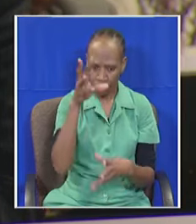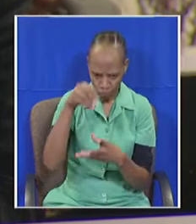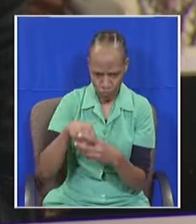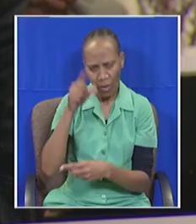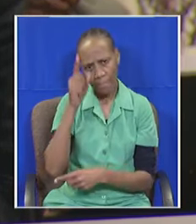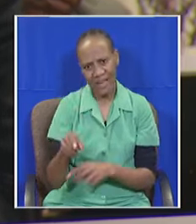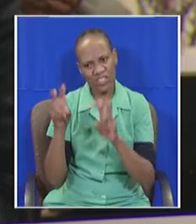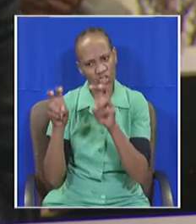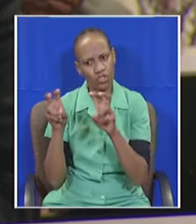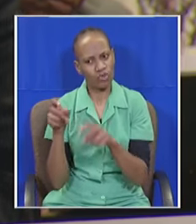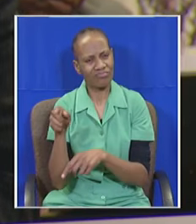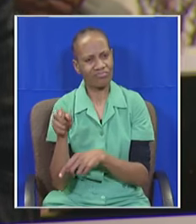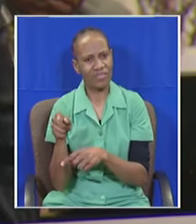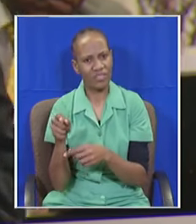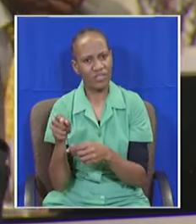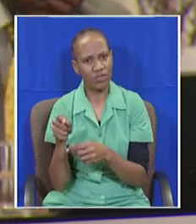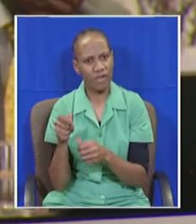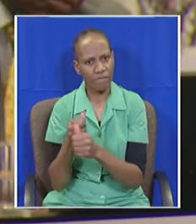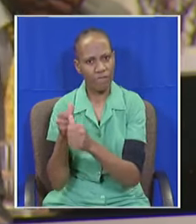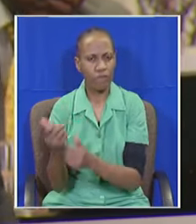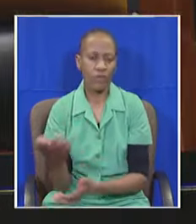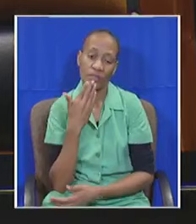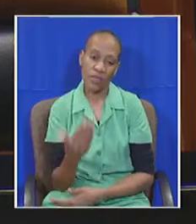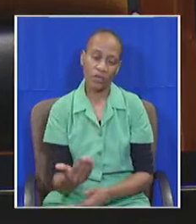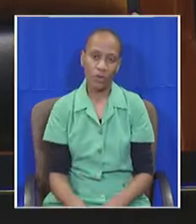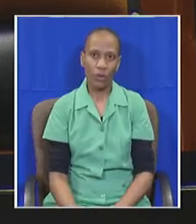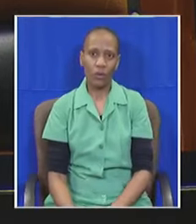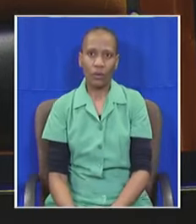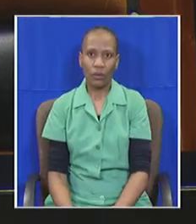this matter. I thank you. Thank you.